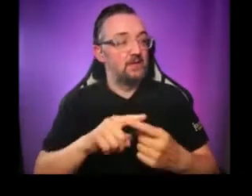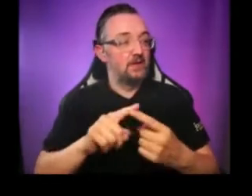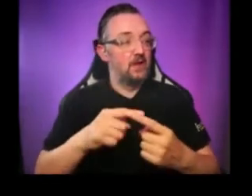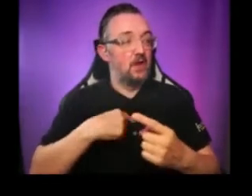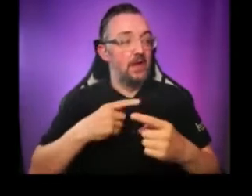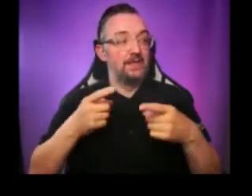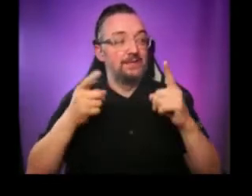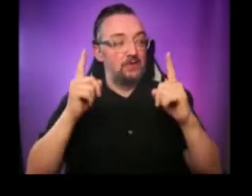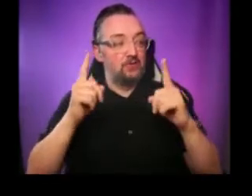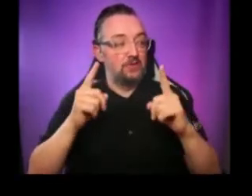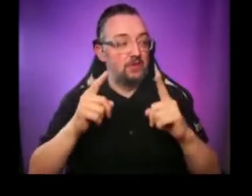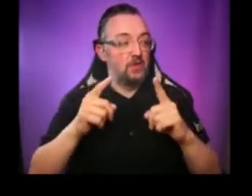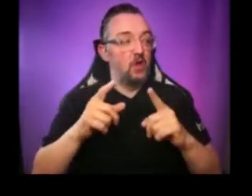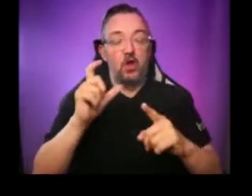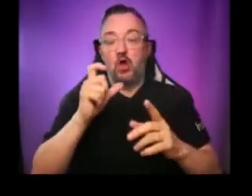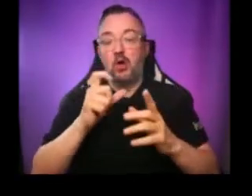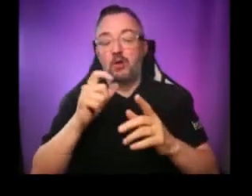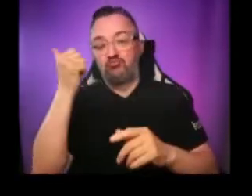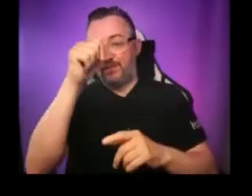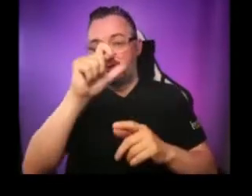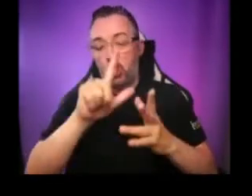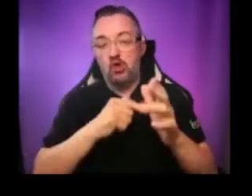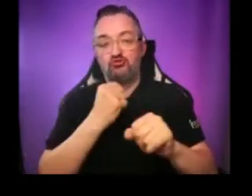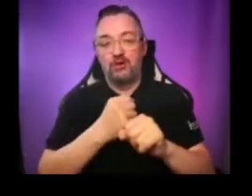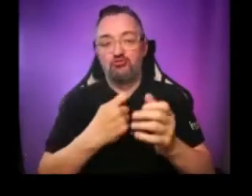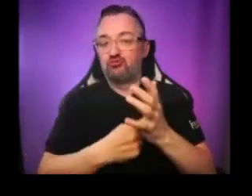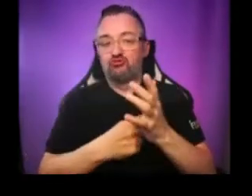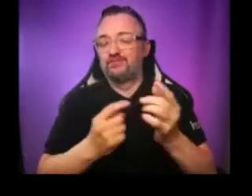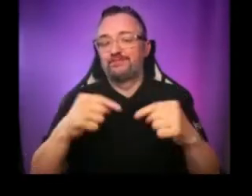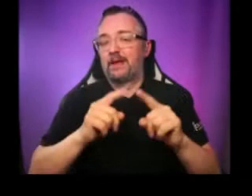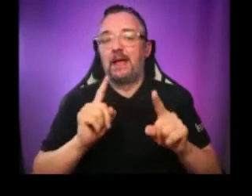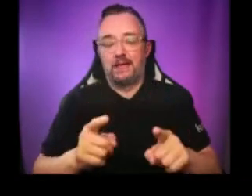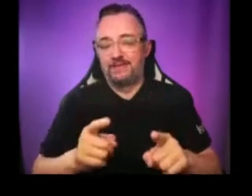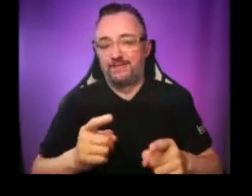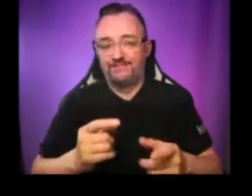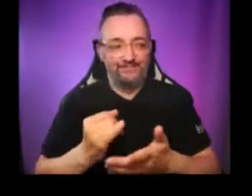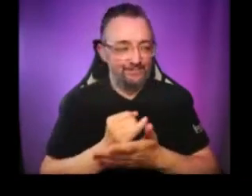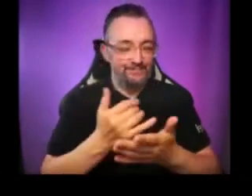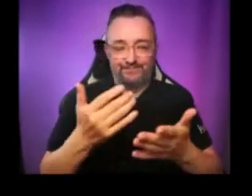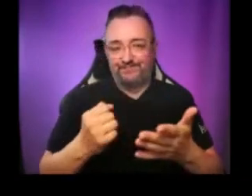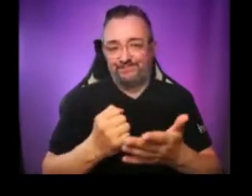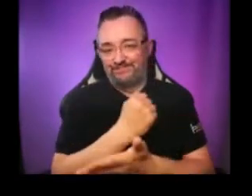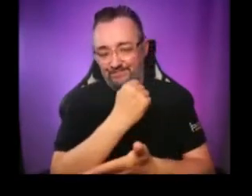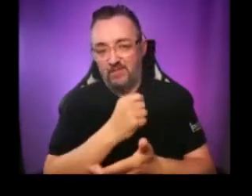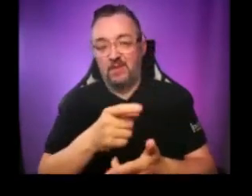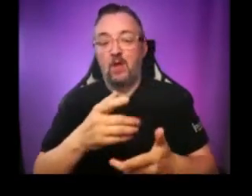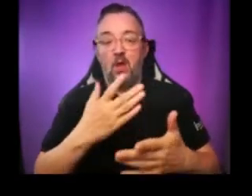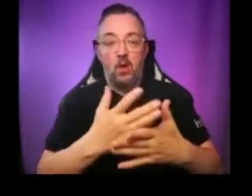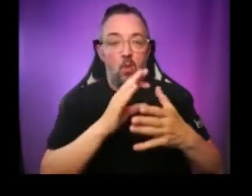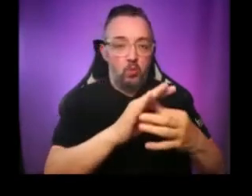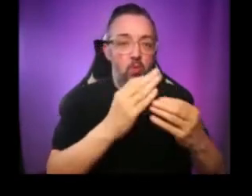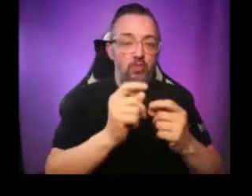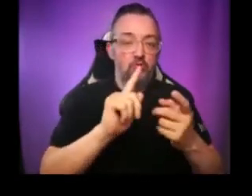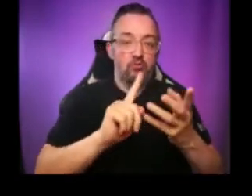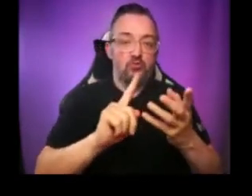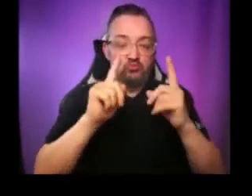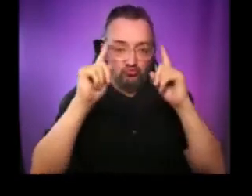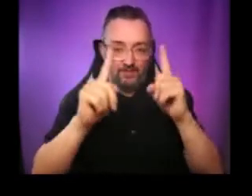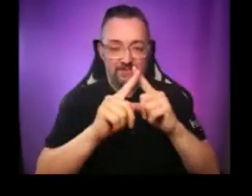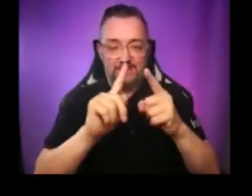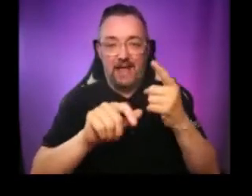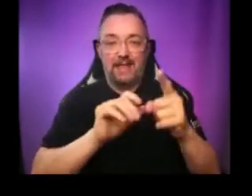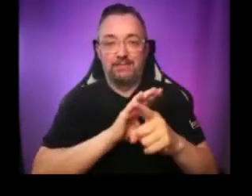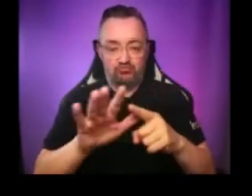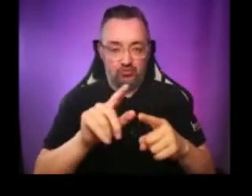is Professor Craig Ritchie, who sadly couldn't join us today. But he continues his work with the University of Edinburgh, leading the Centre for